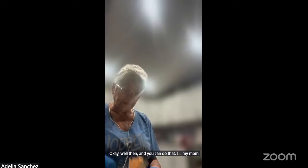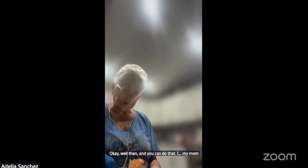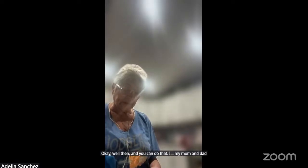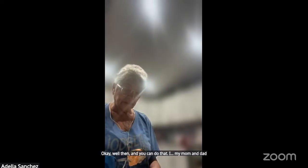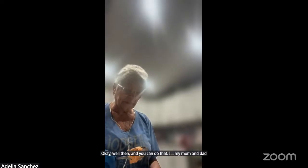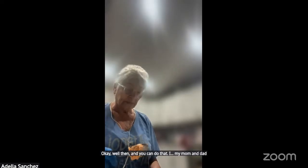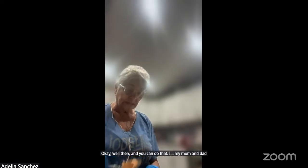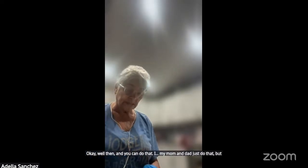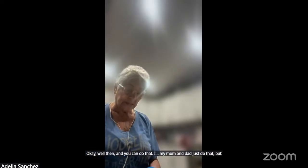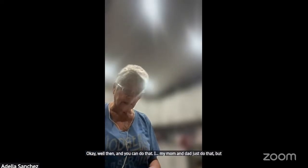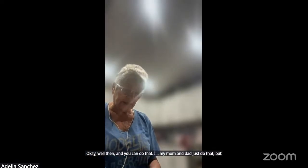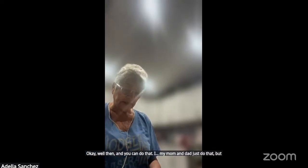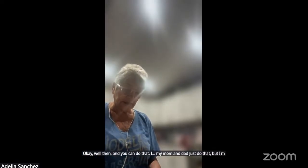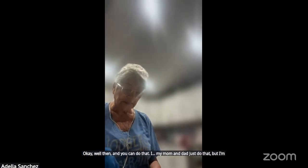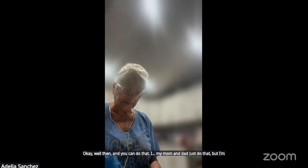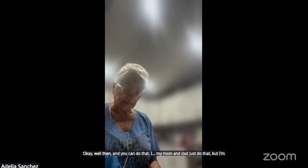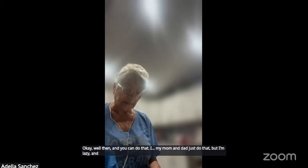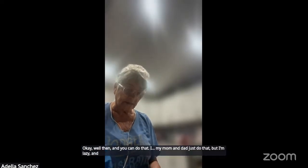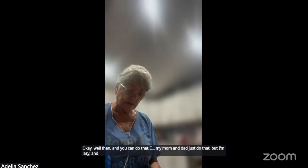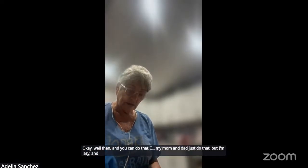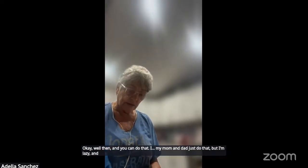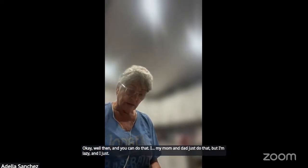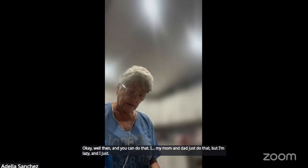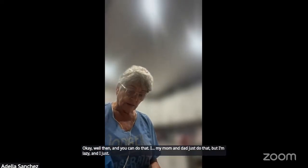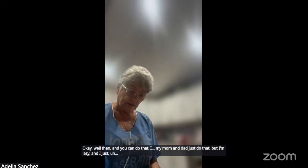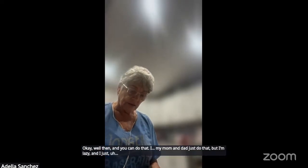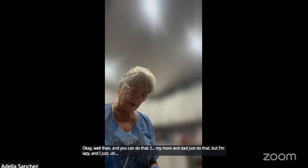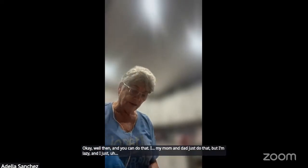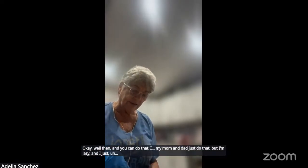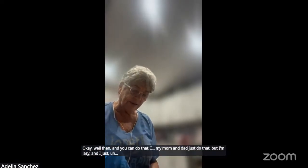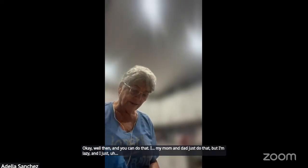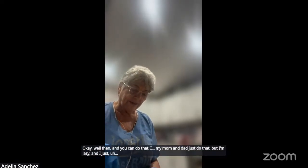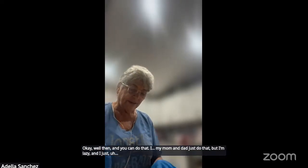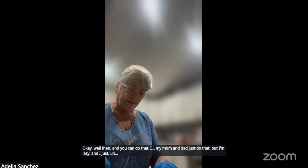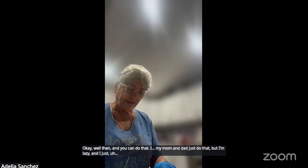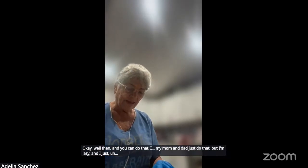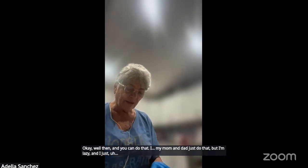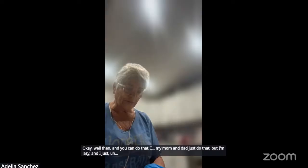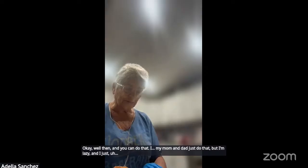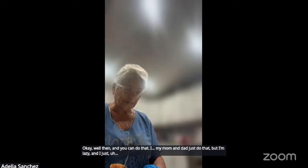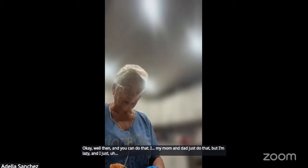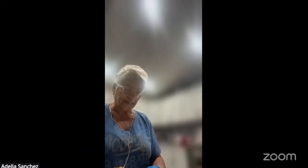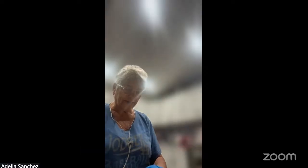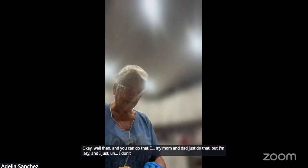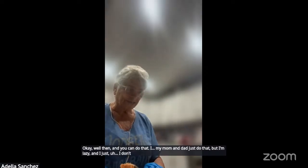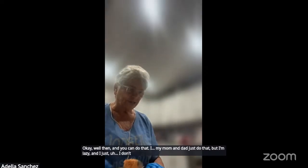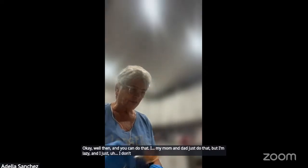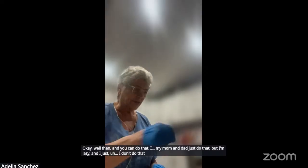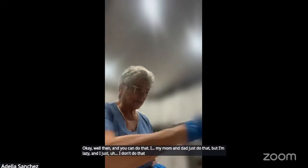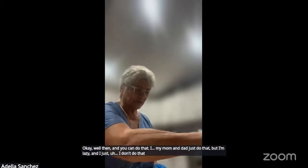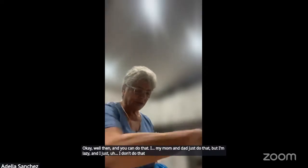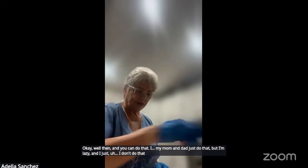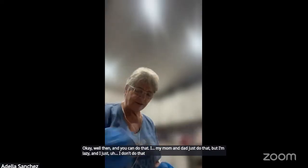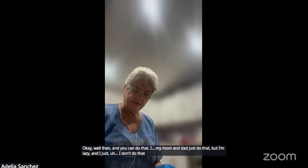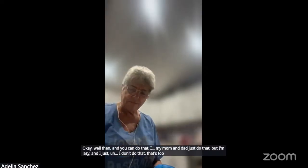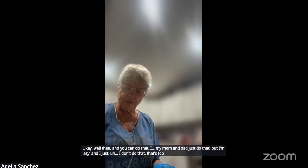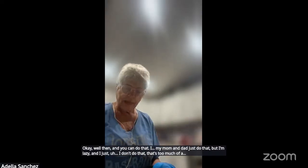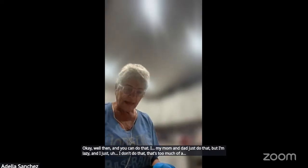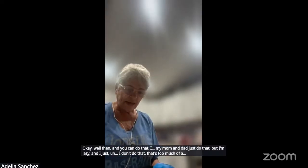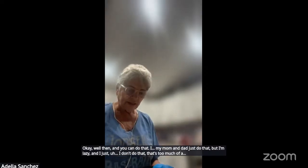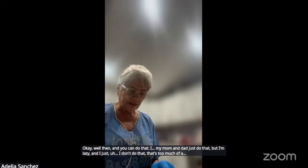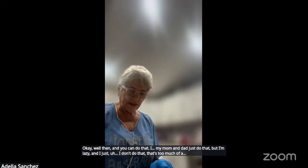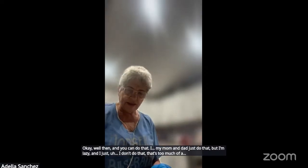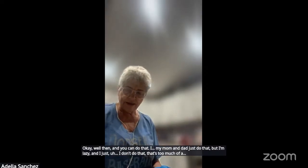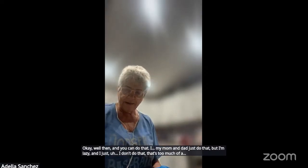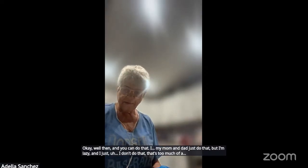to do that, but I'm lazy and I just don't. I don't do that. That's too much work. At